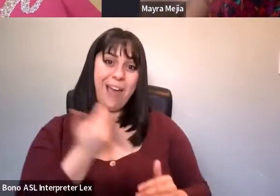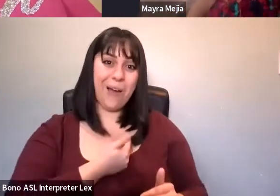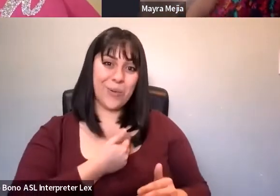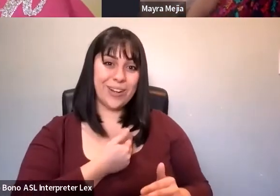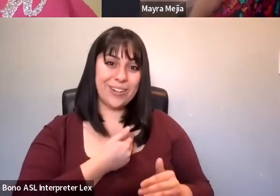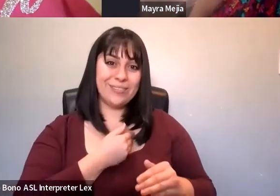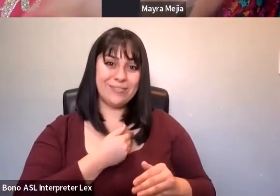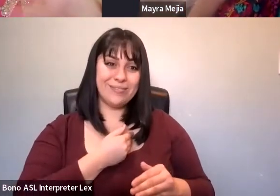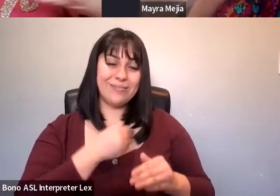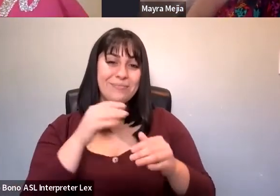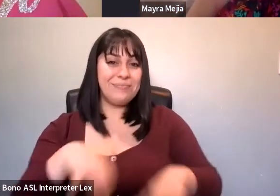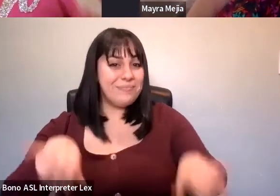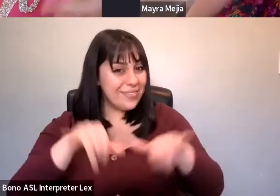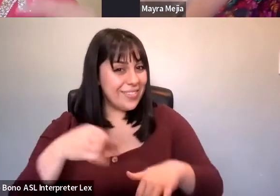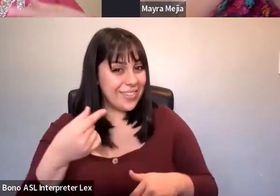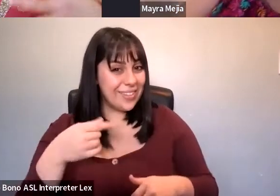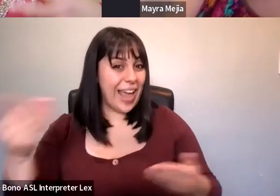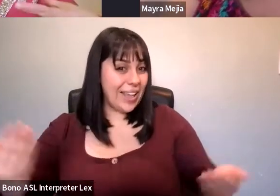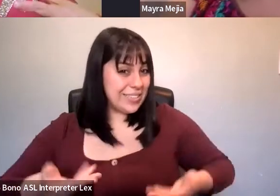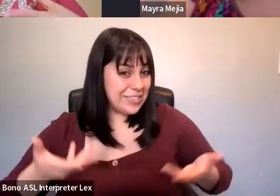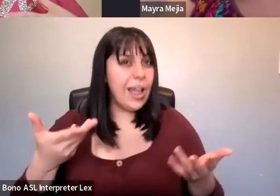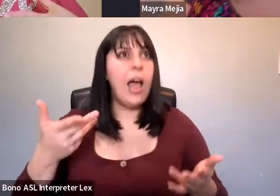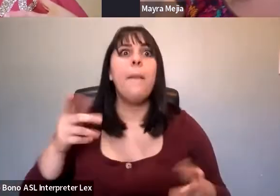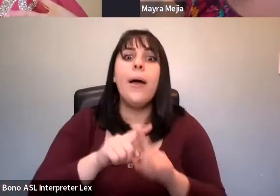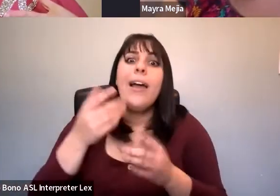But I love that we talked about this topic because I feel like